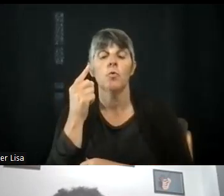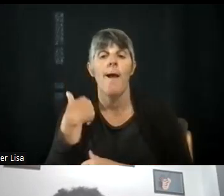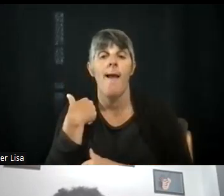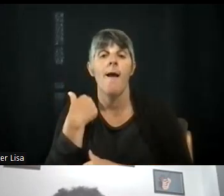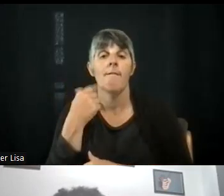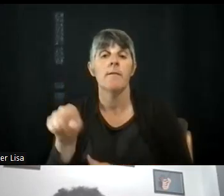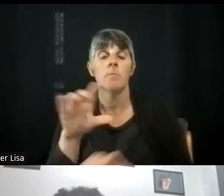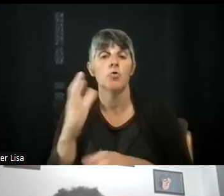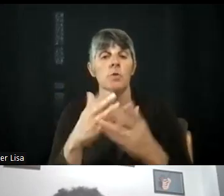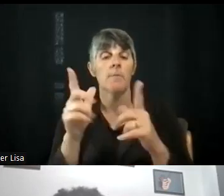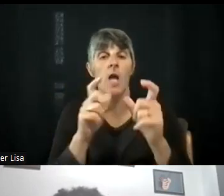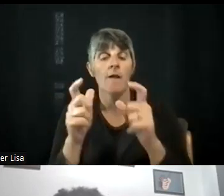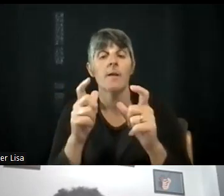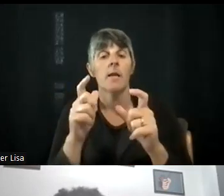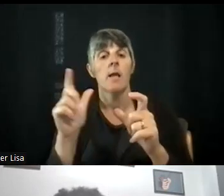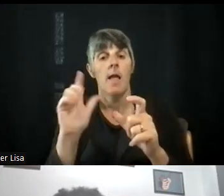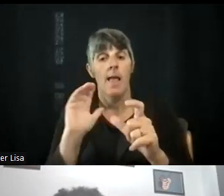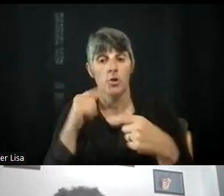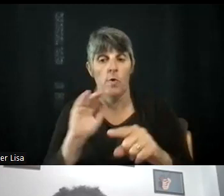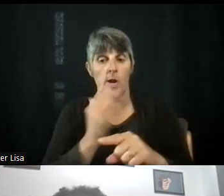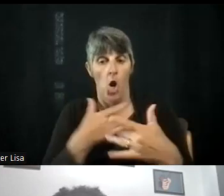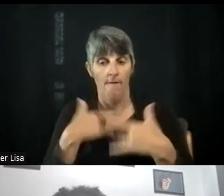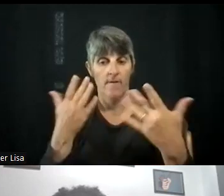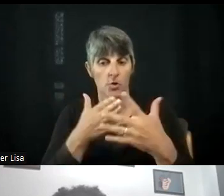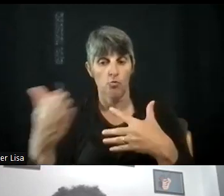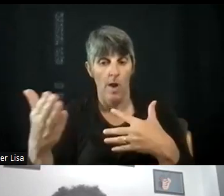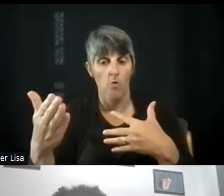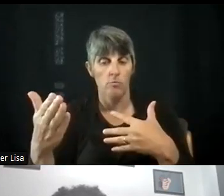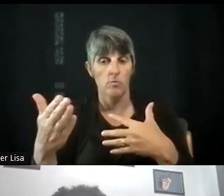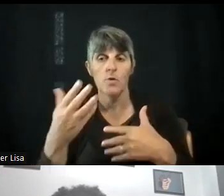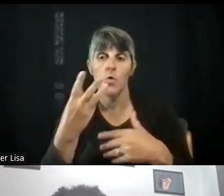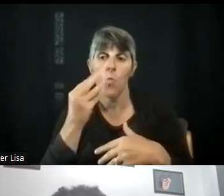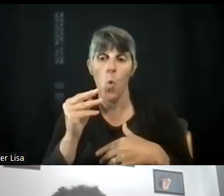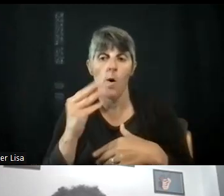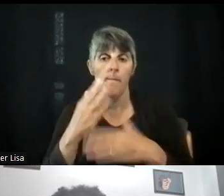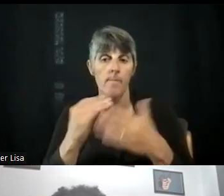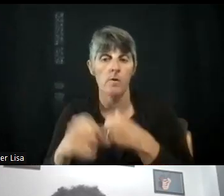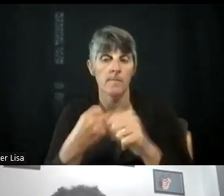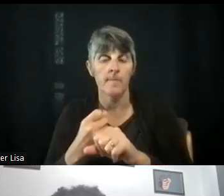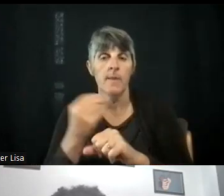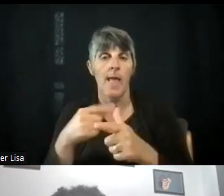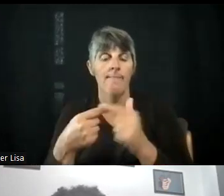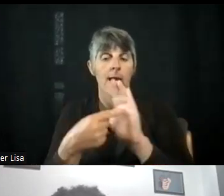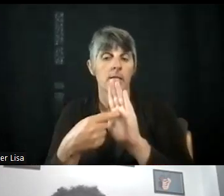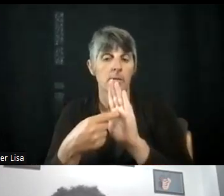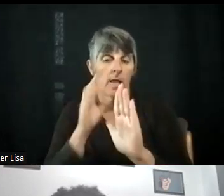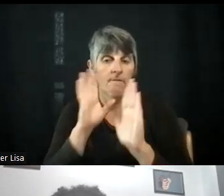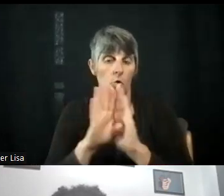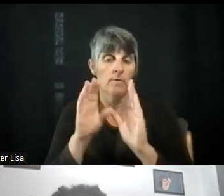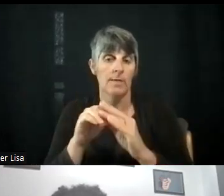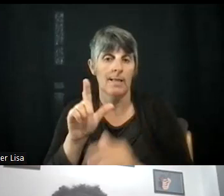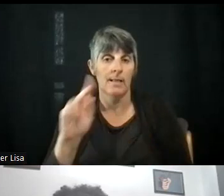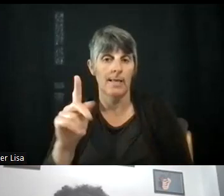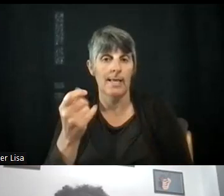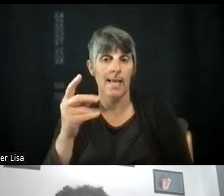them do some photography at our events throughout the upcoming warm weather season, and then display those photographs in the Link